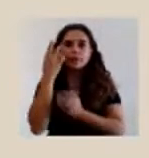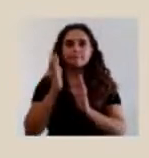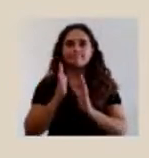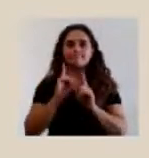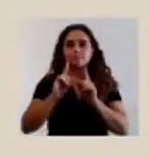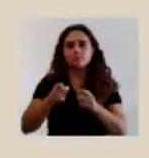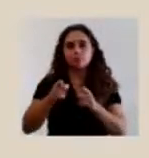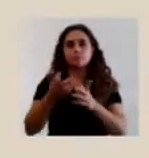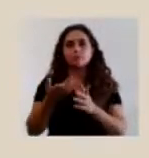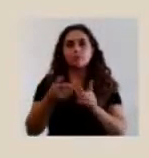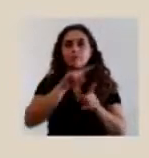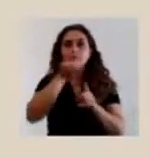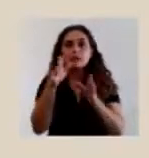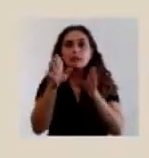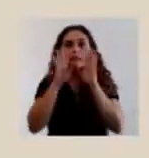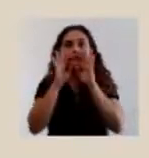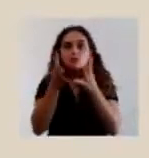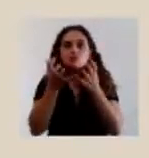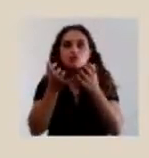riddle to grab your attention.